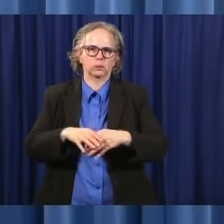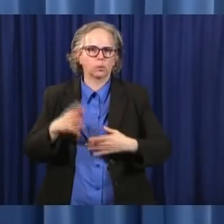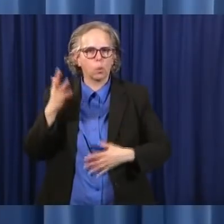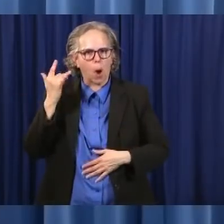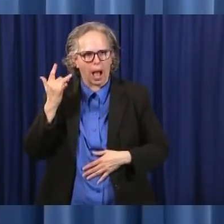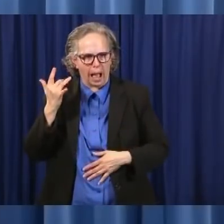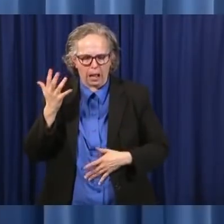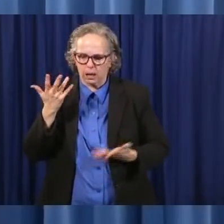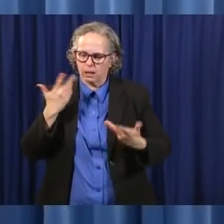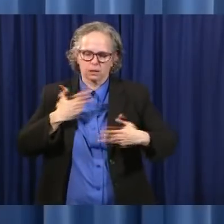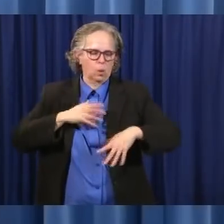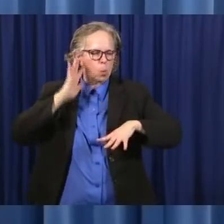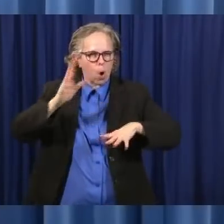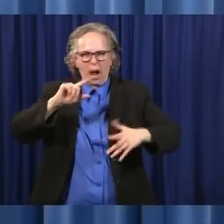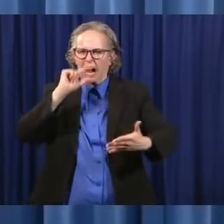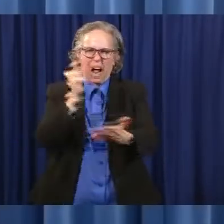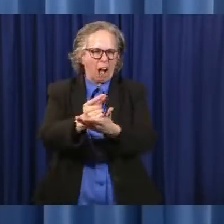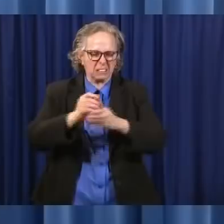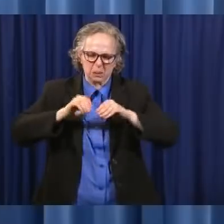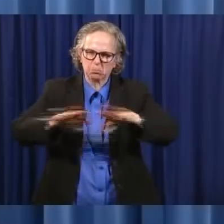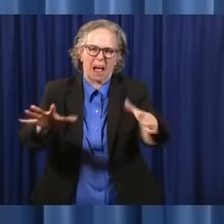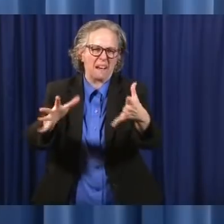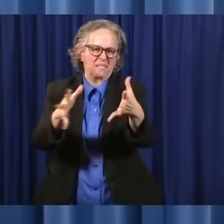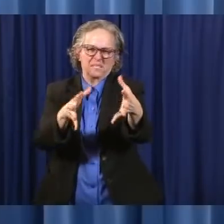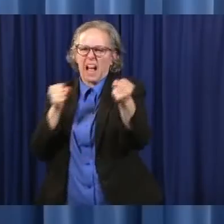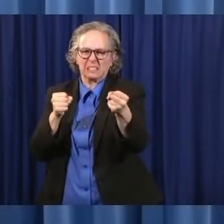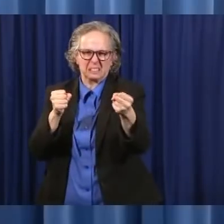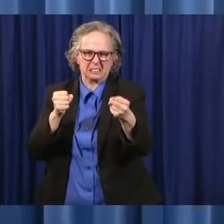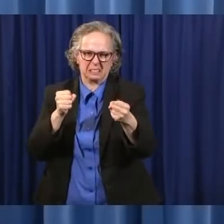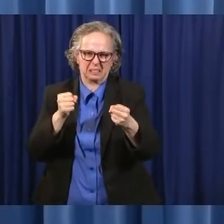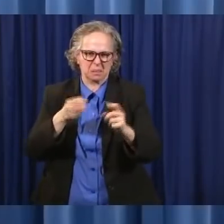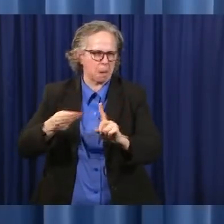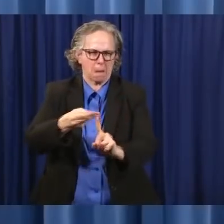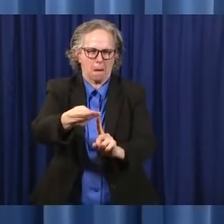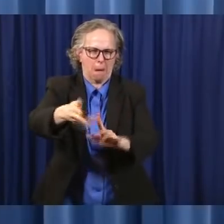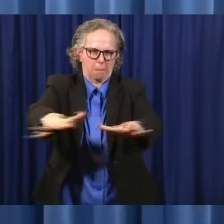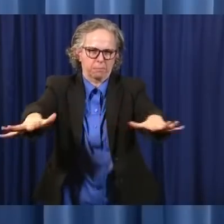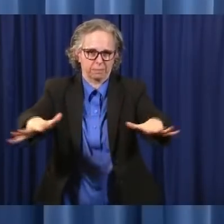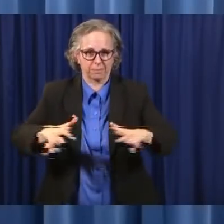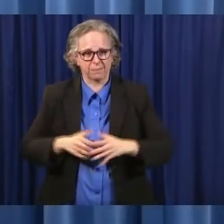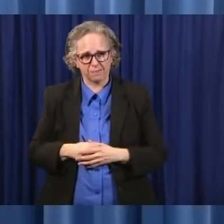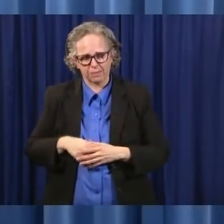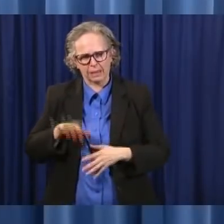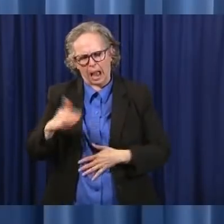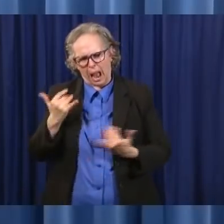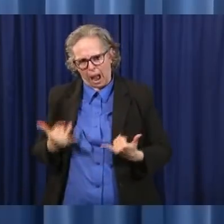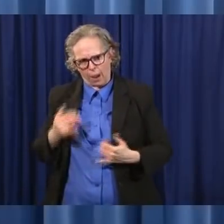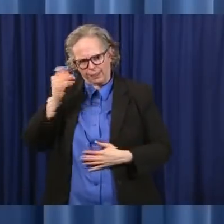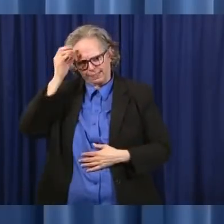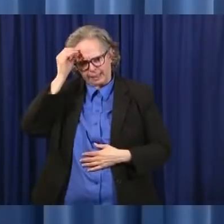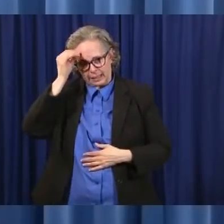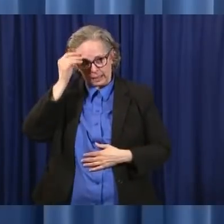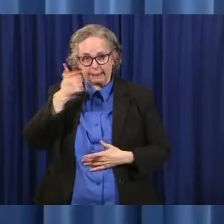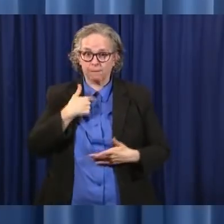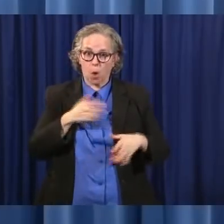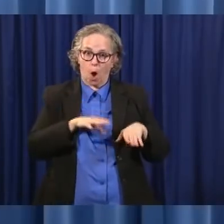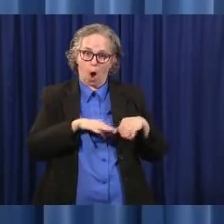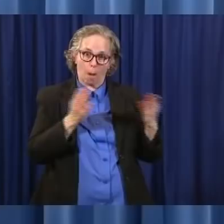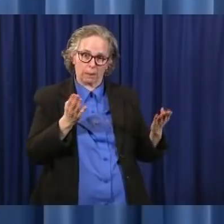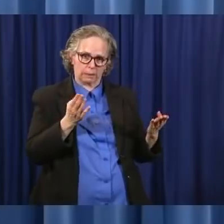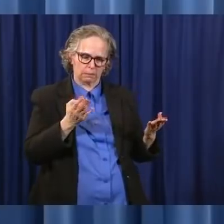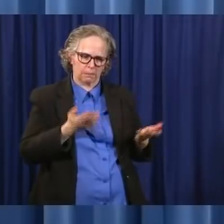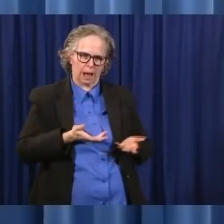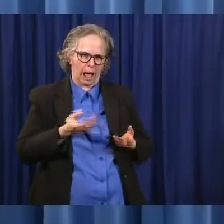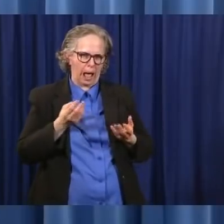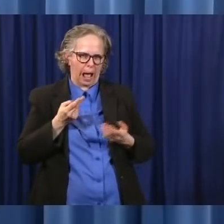is occurring. So as we put these back, we got to get it right. We got to do everything that we can.